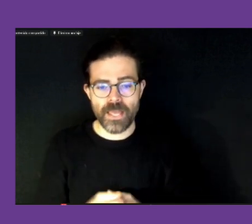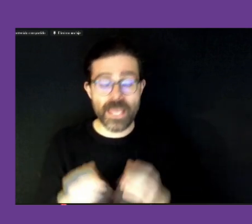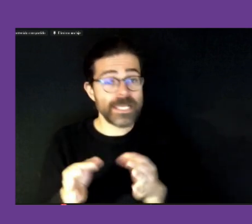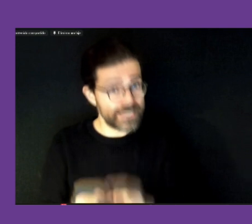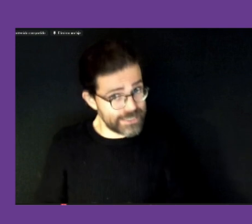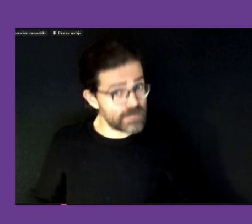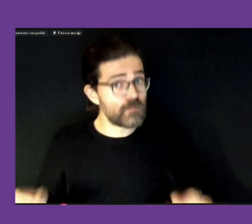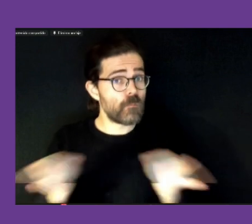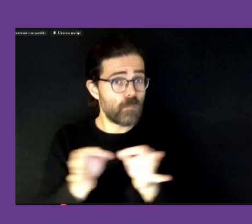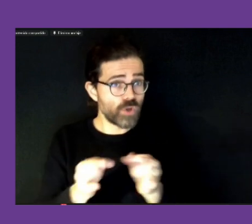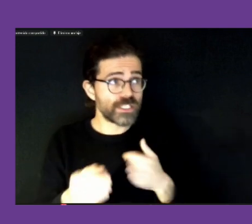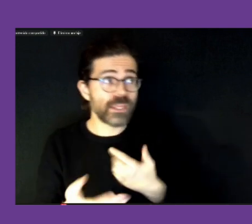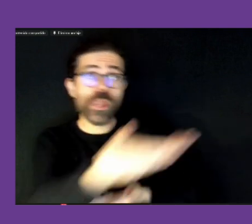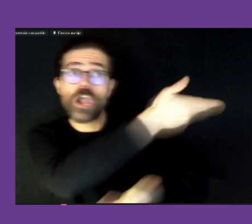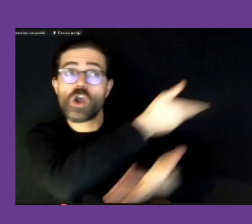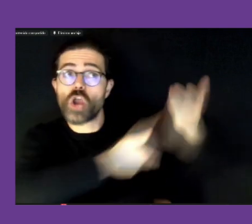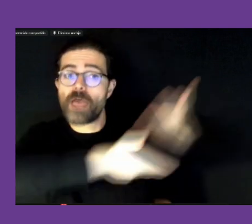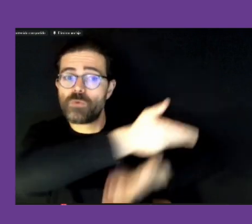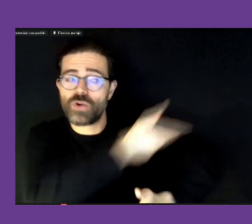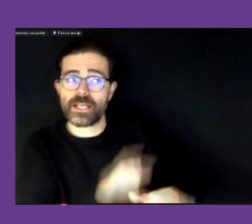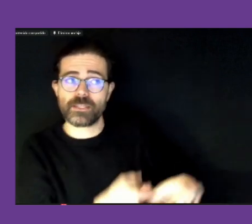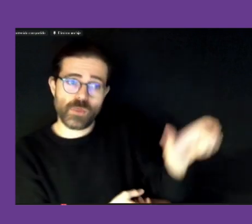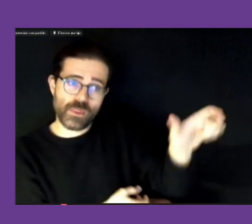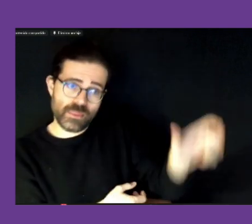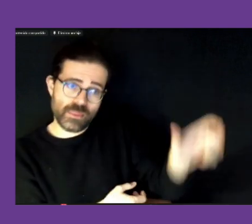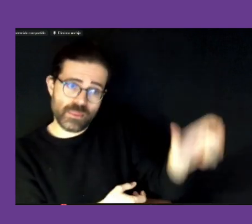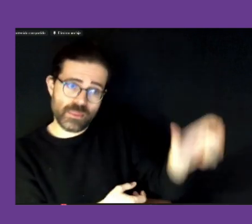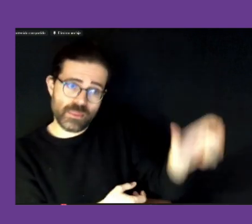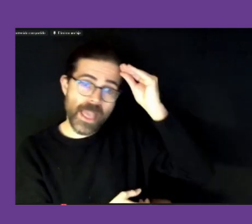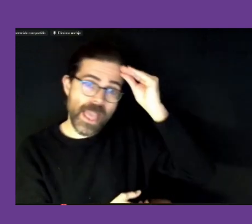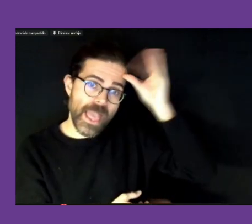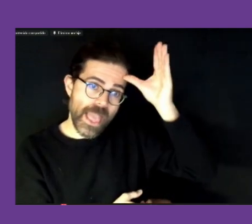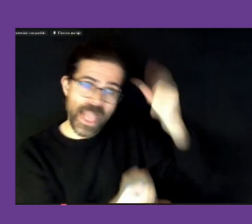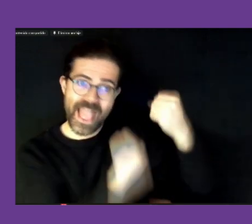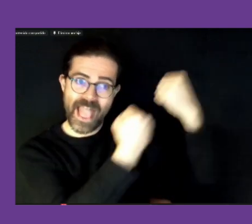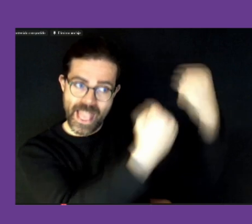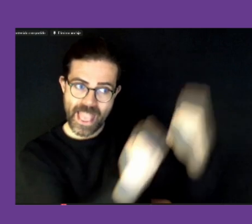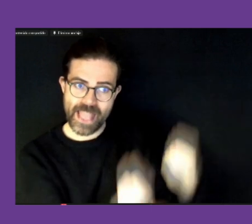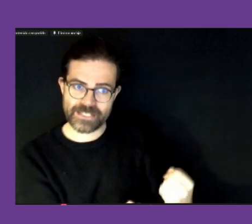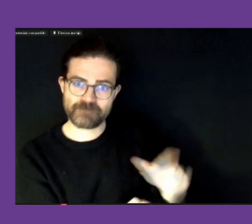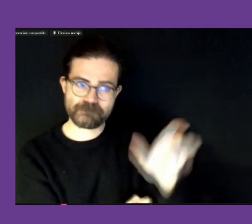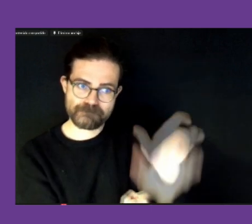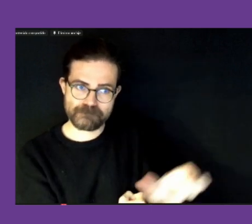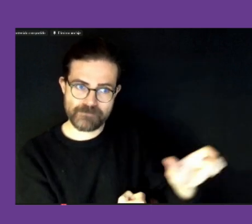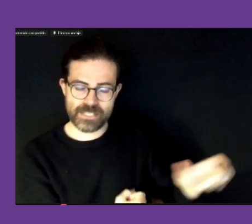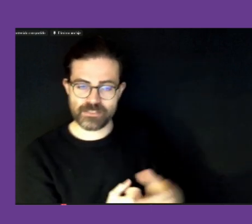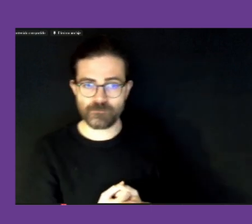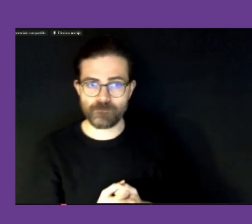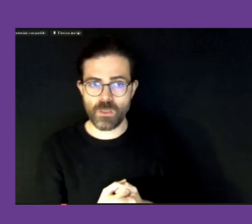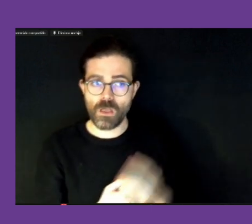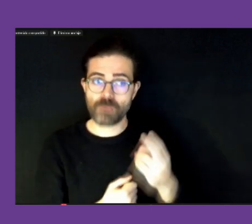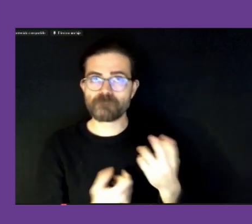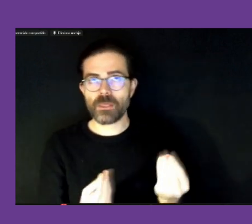with experts as well. And this is where we want to kind of bring some sort of like co-design process and